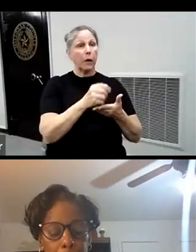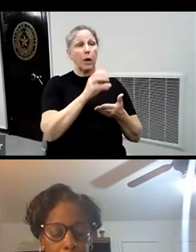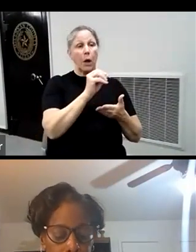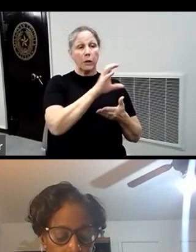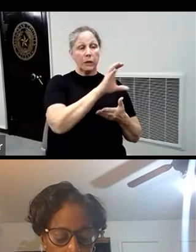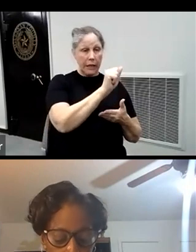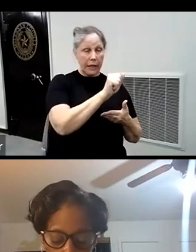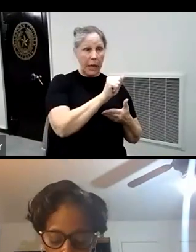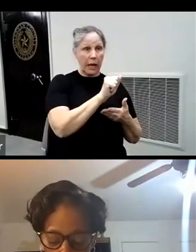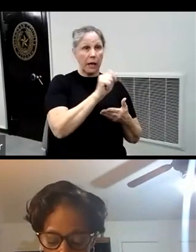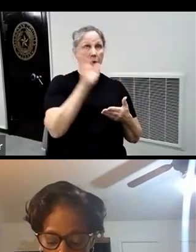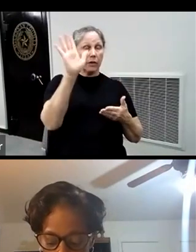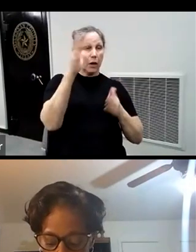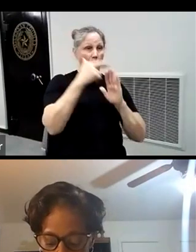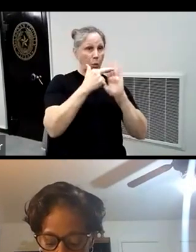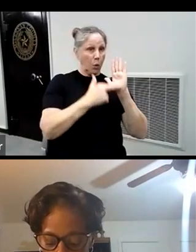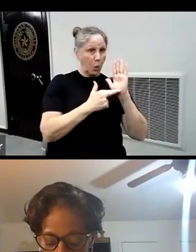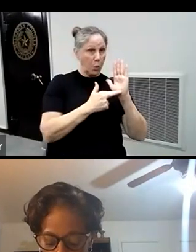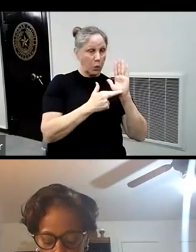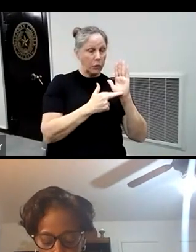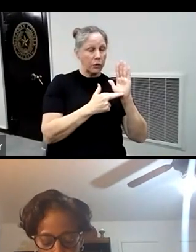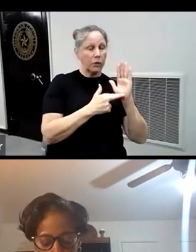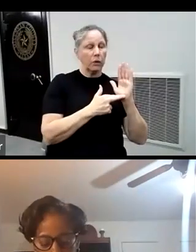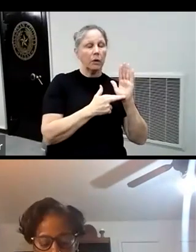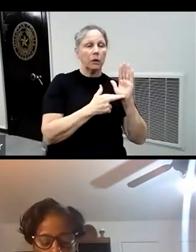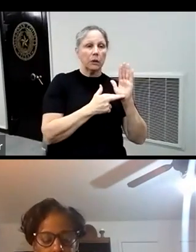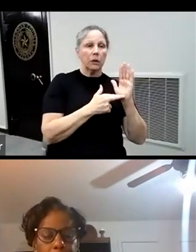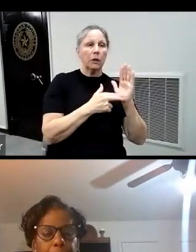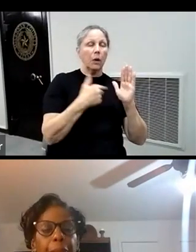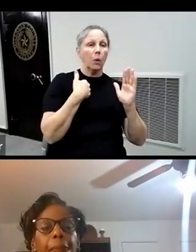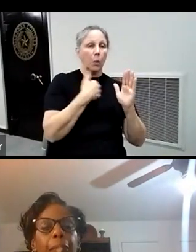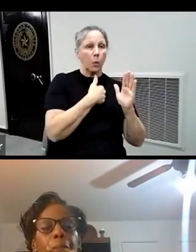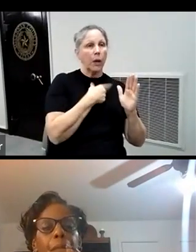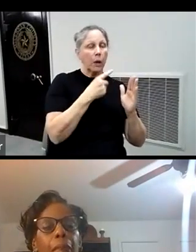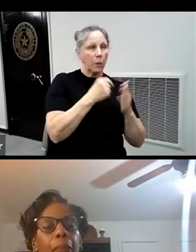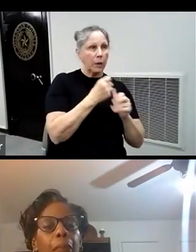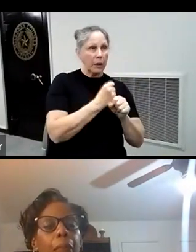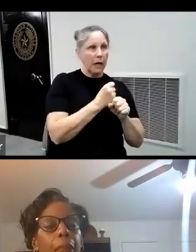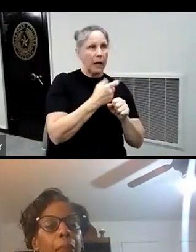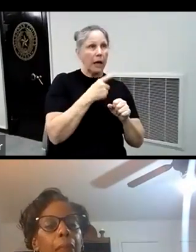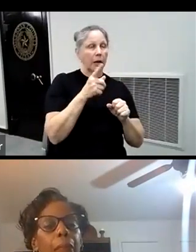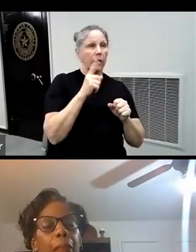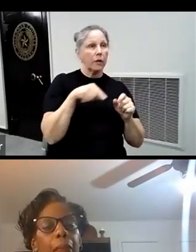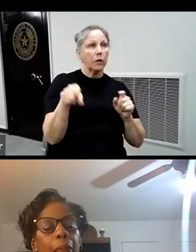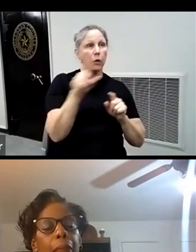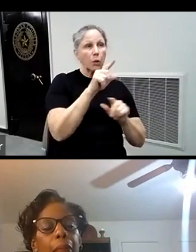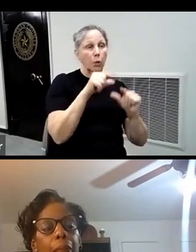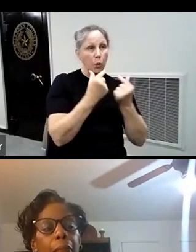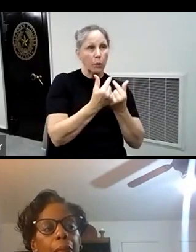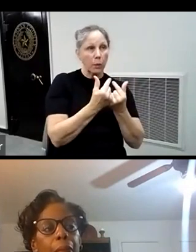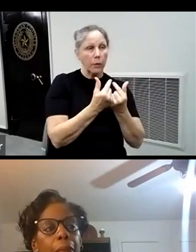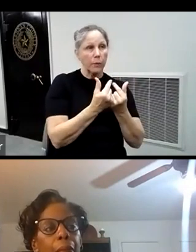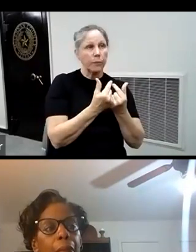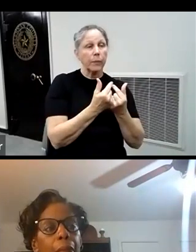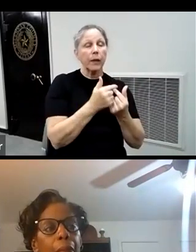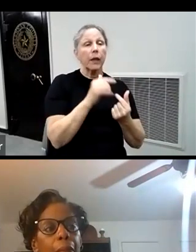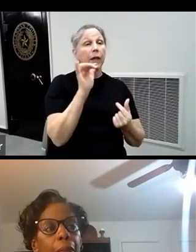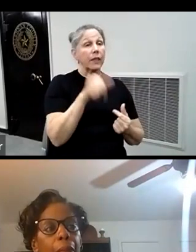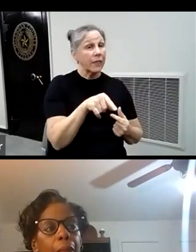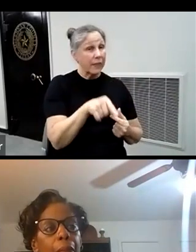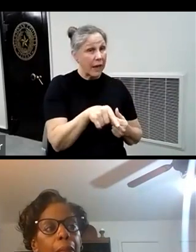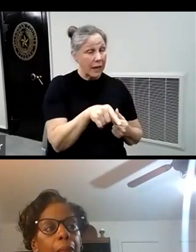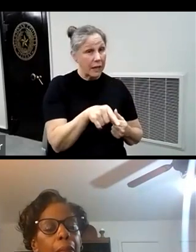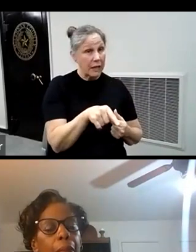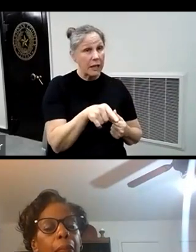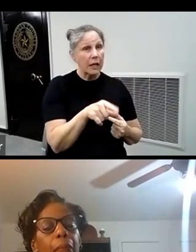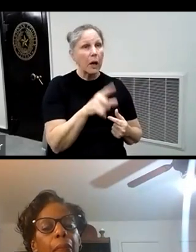those protocols, is that we would ask our space group, because there's going to be